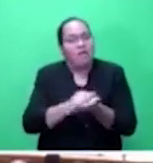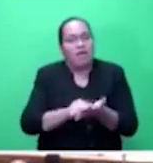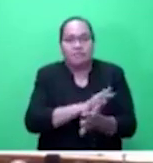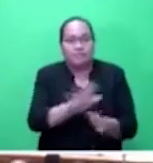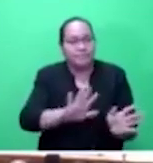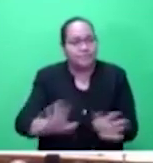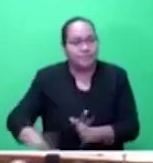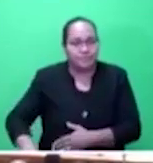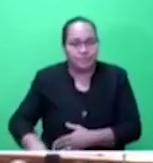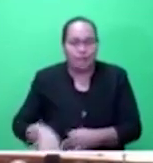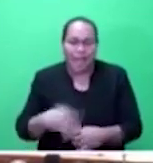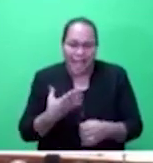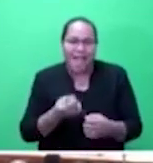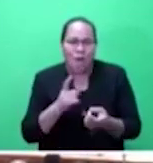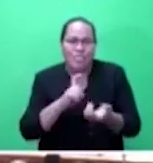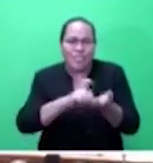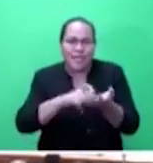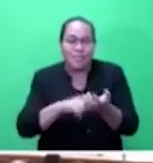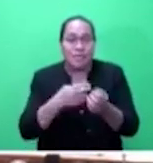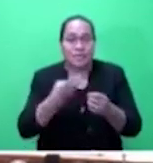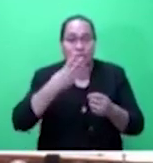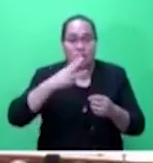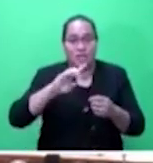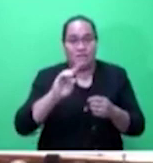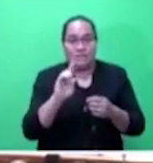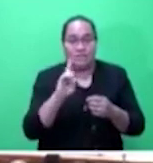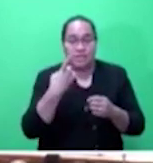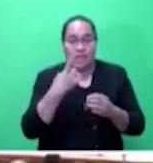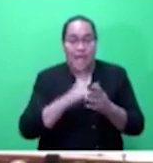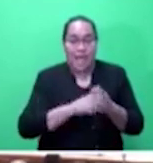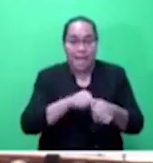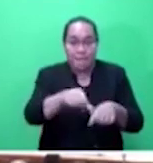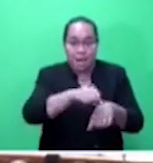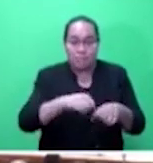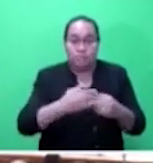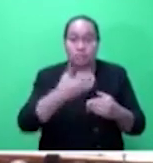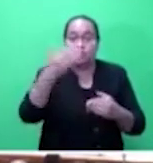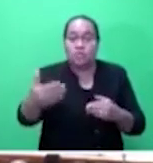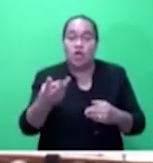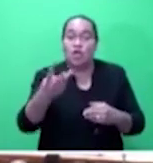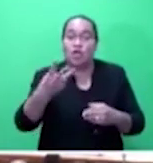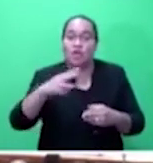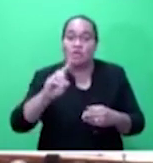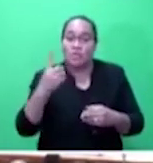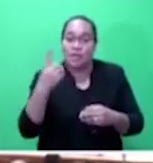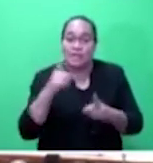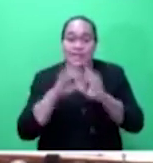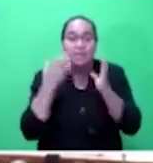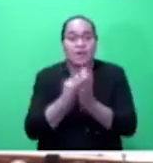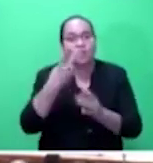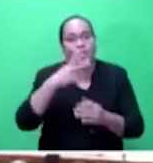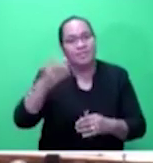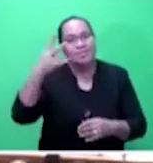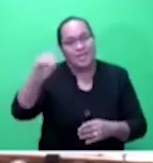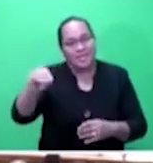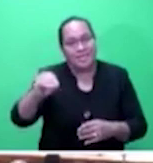and all outstanding debt, effective from 1st of April 2020 to 31 December 2020. Also from 1st